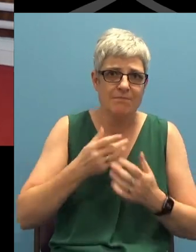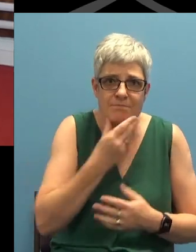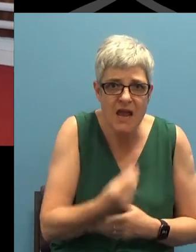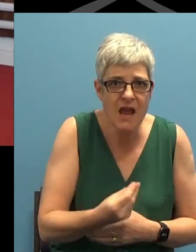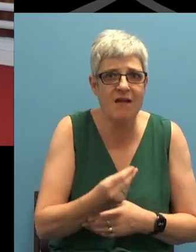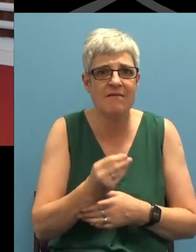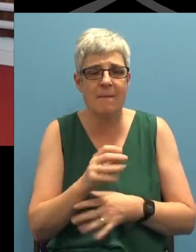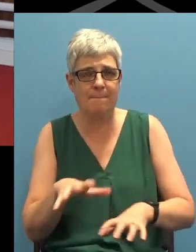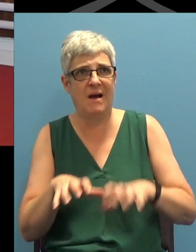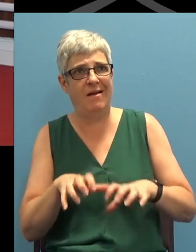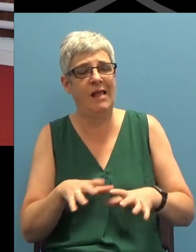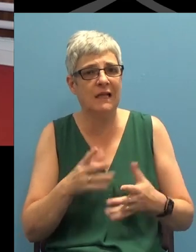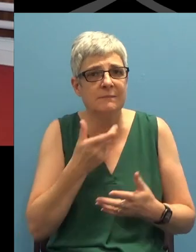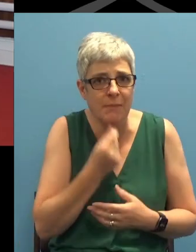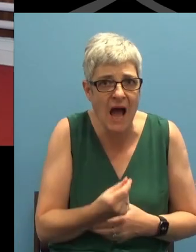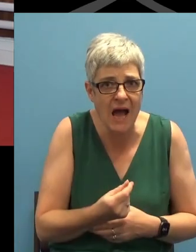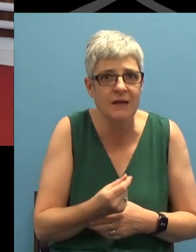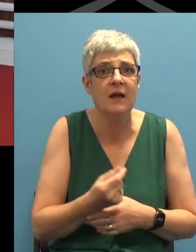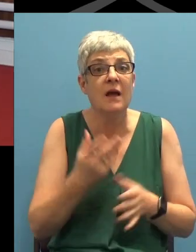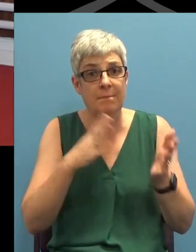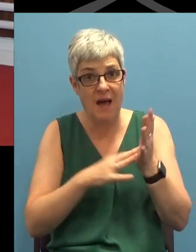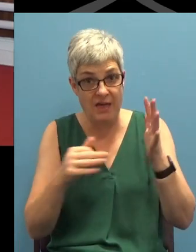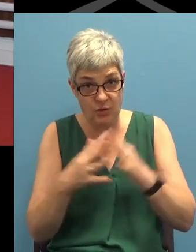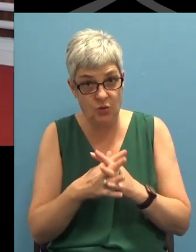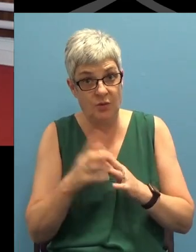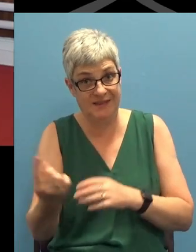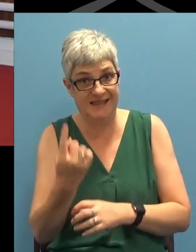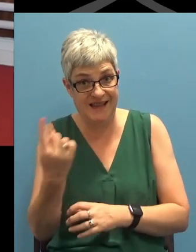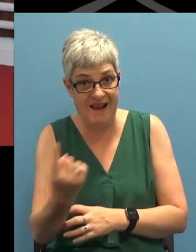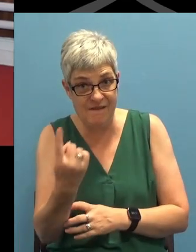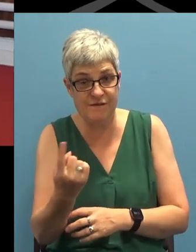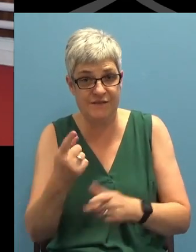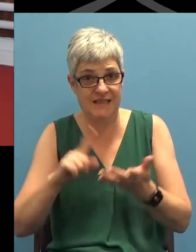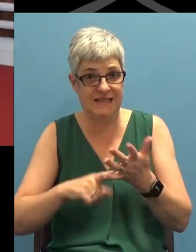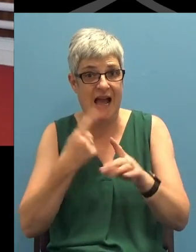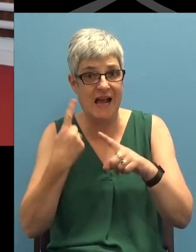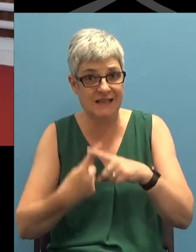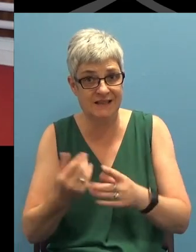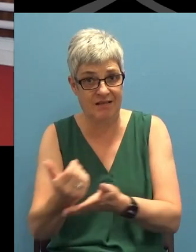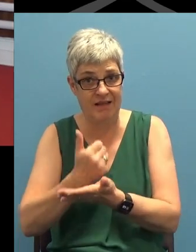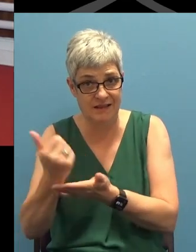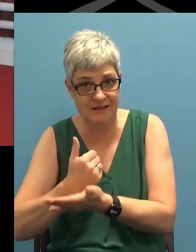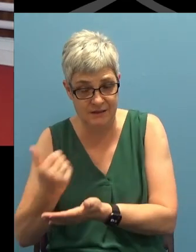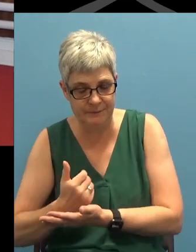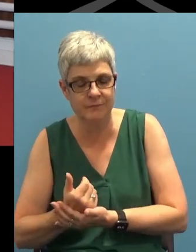man, Matthew himself, a despised tax collector,